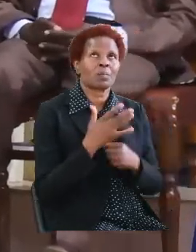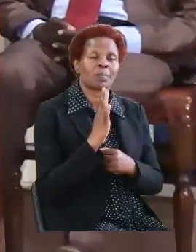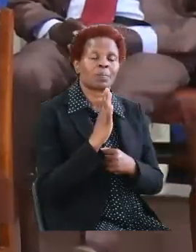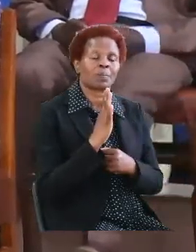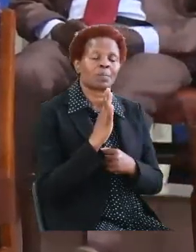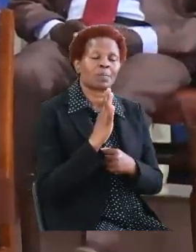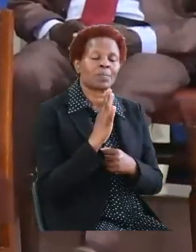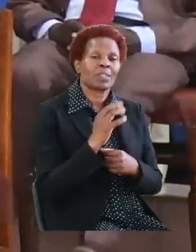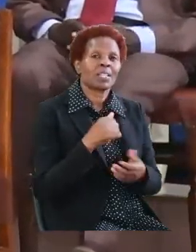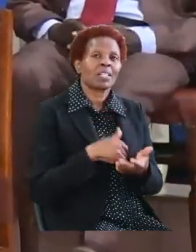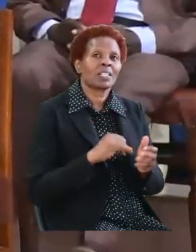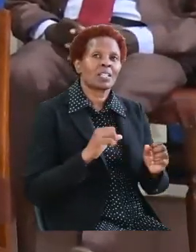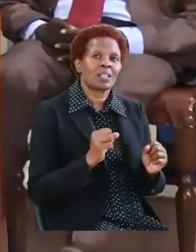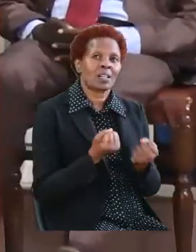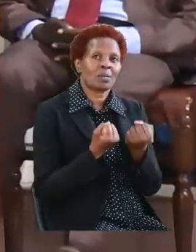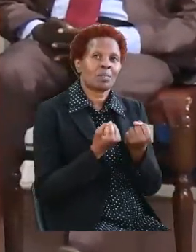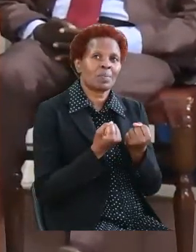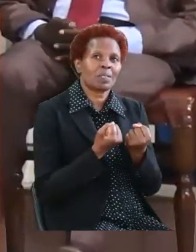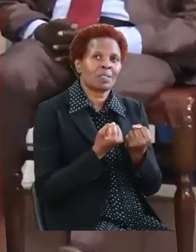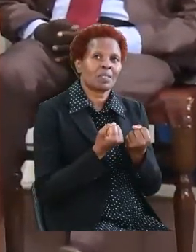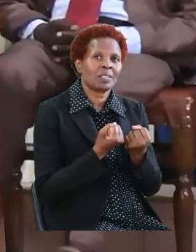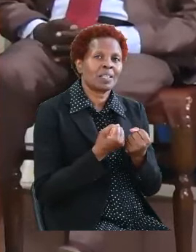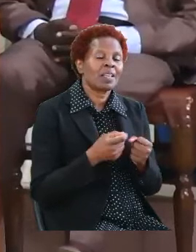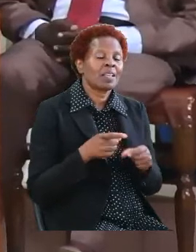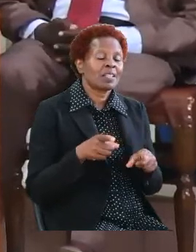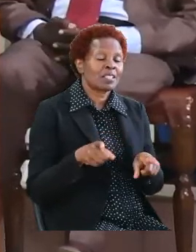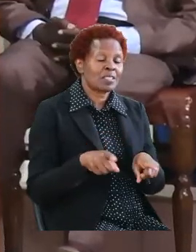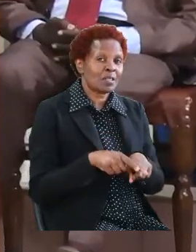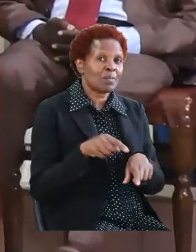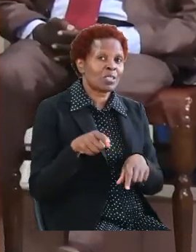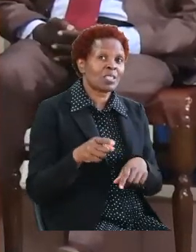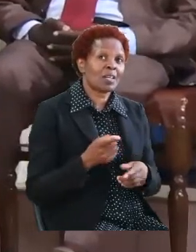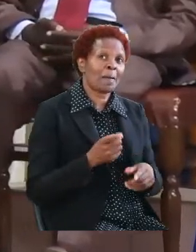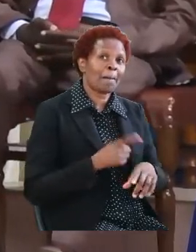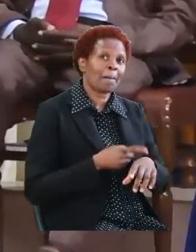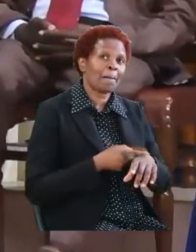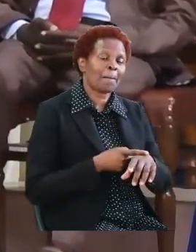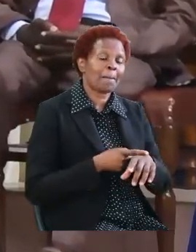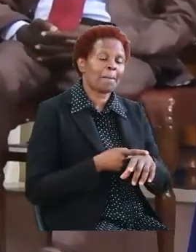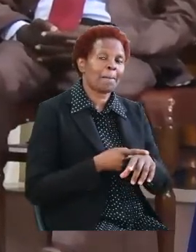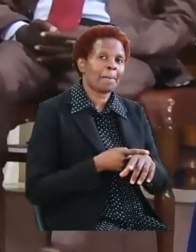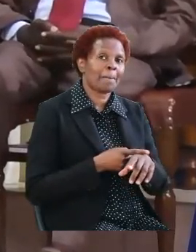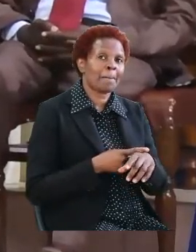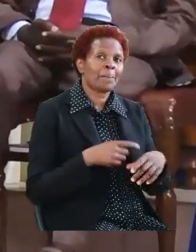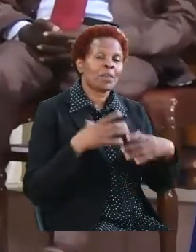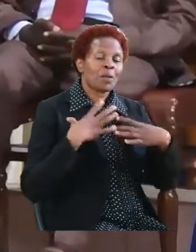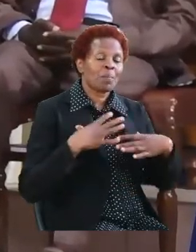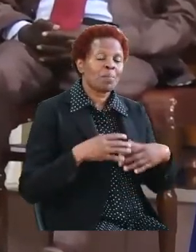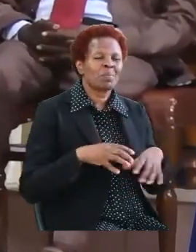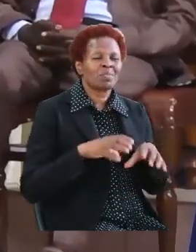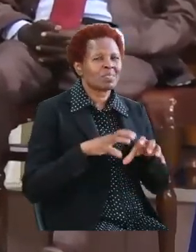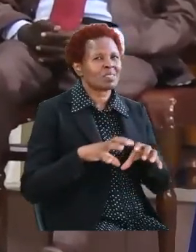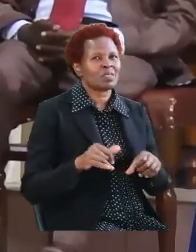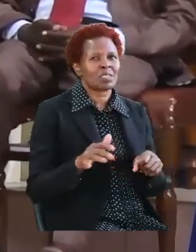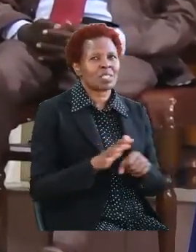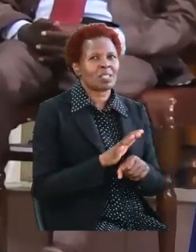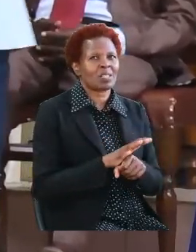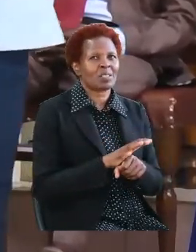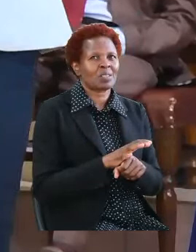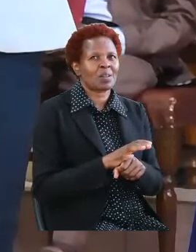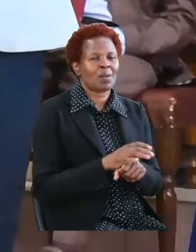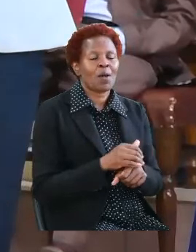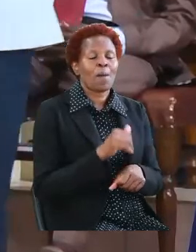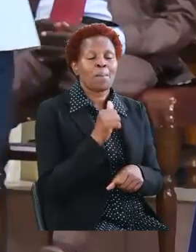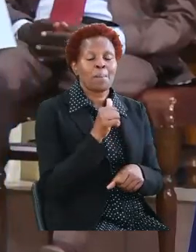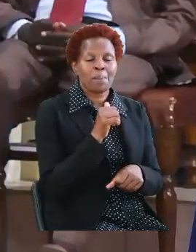It also happened during the time of Haggai. And the people were suffering. People didn't